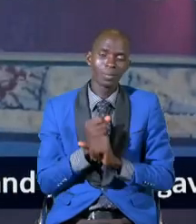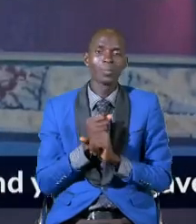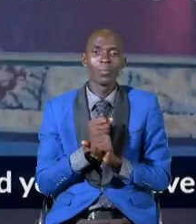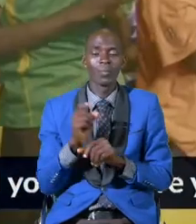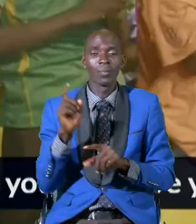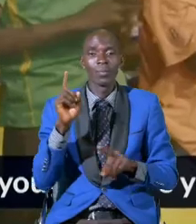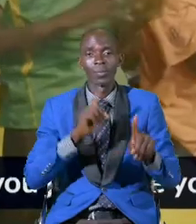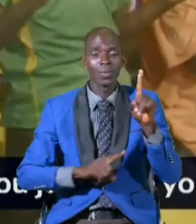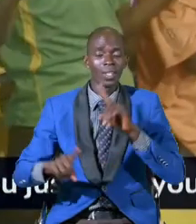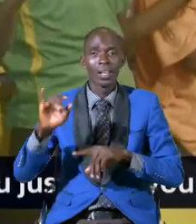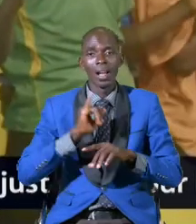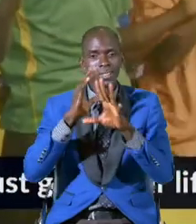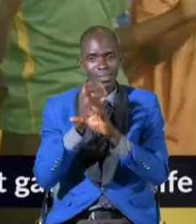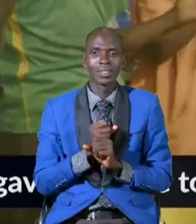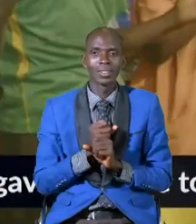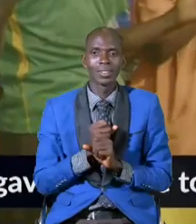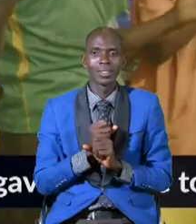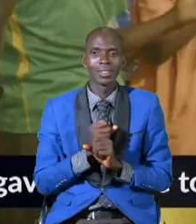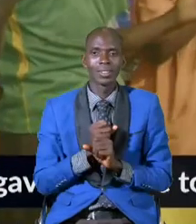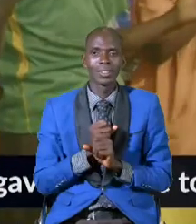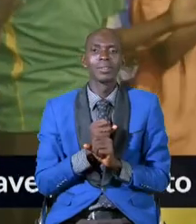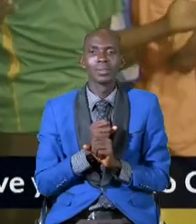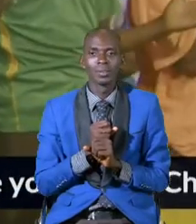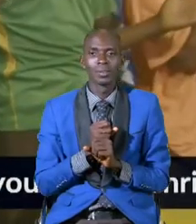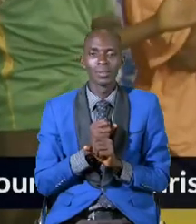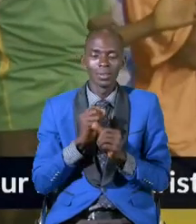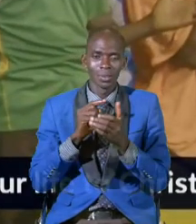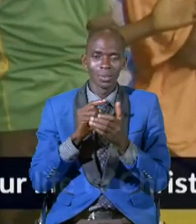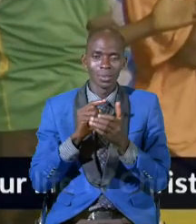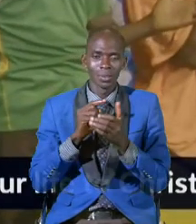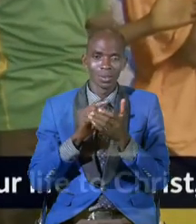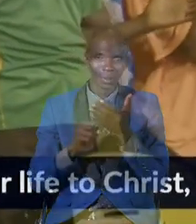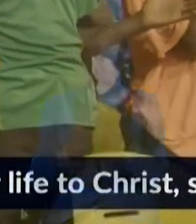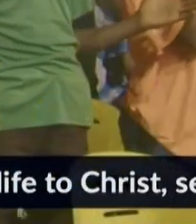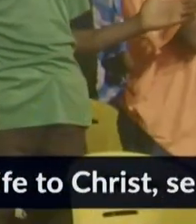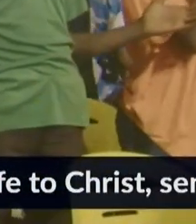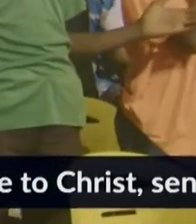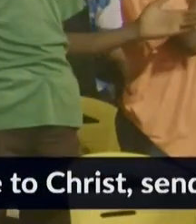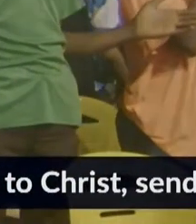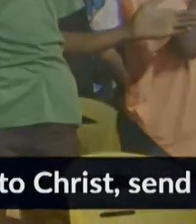I receive. Check up, the miracle is there.